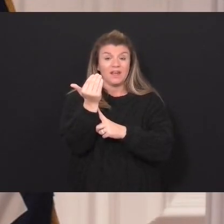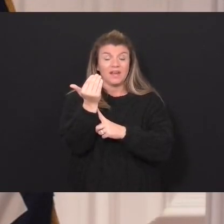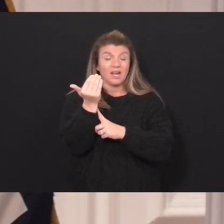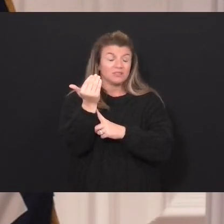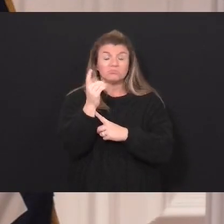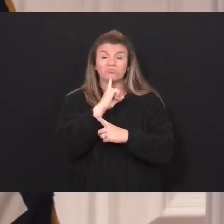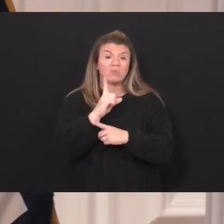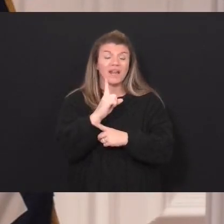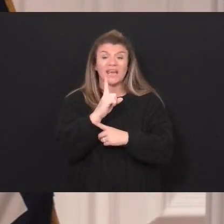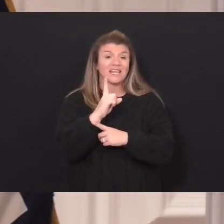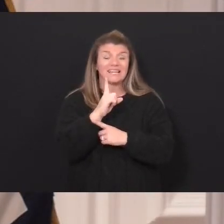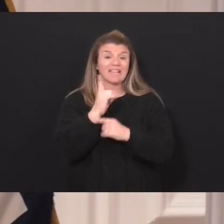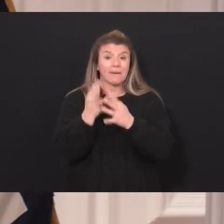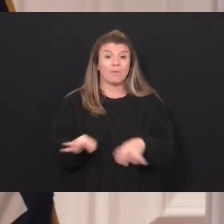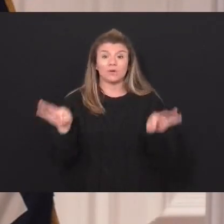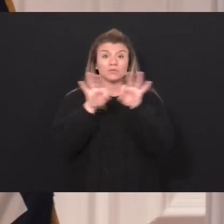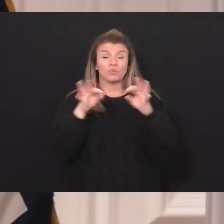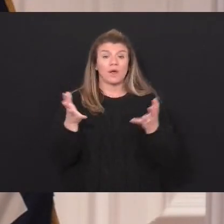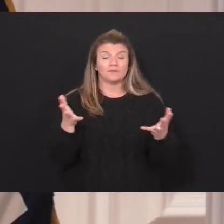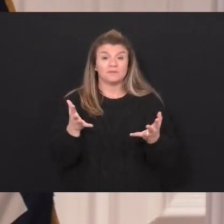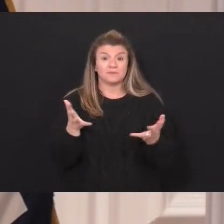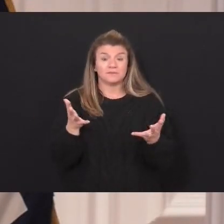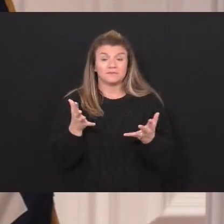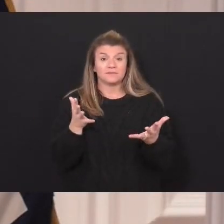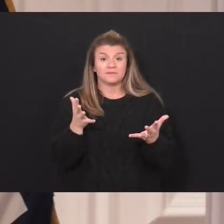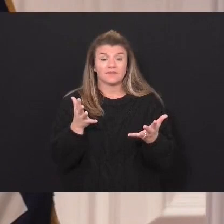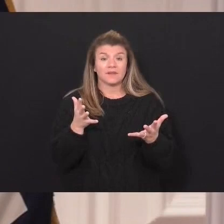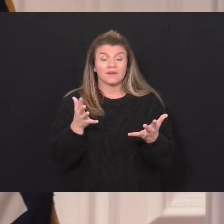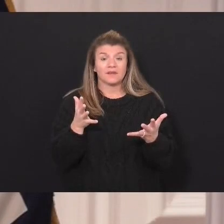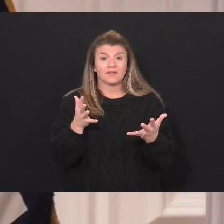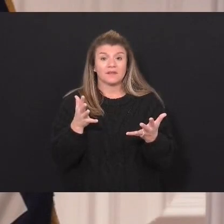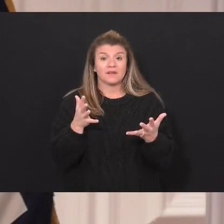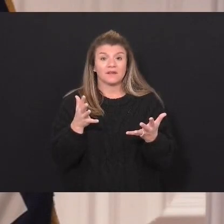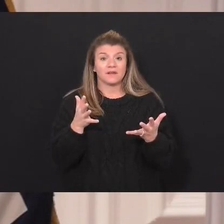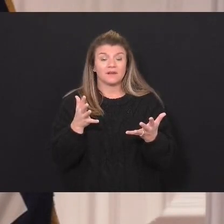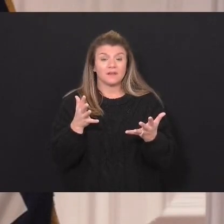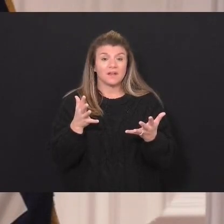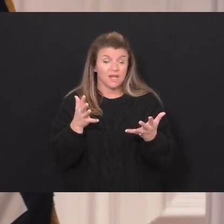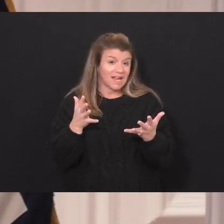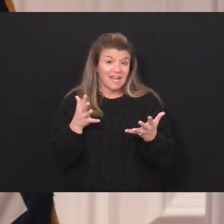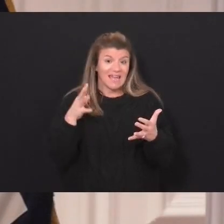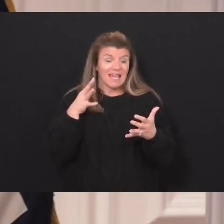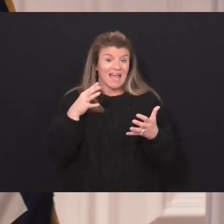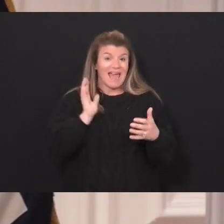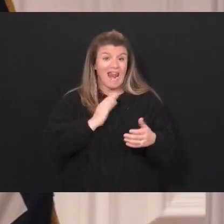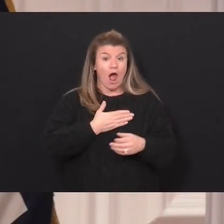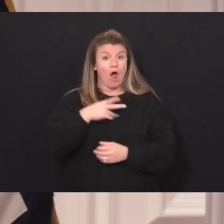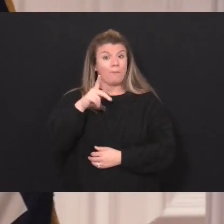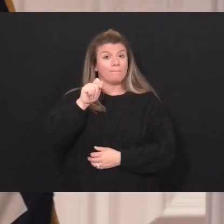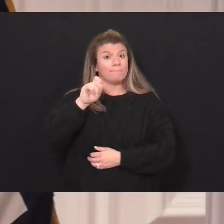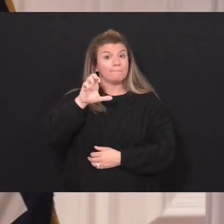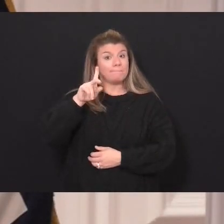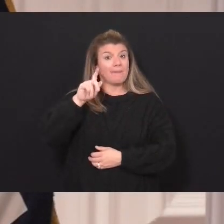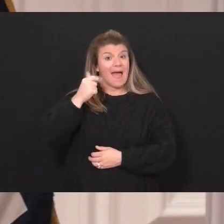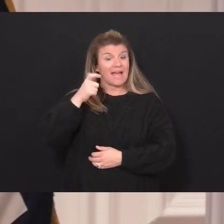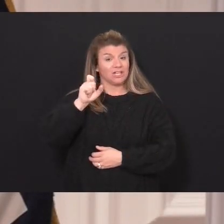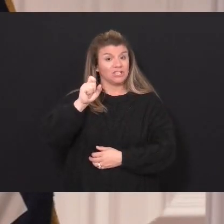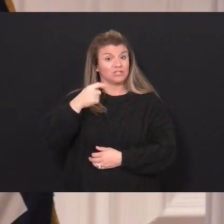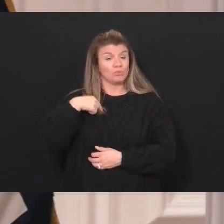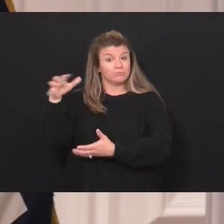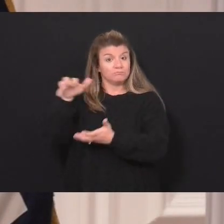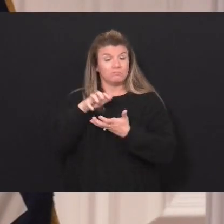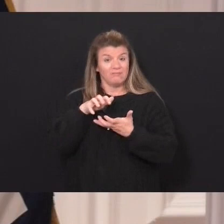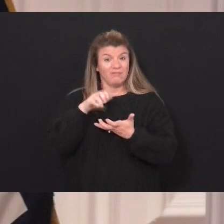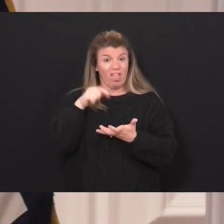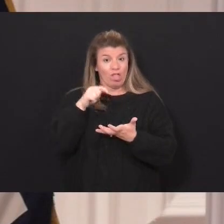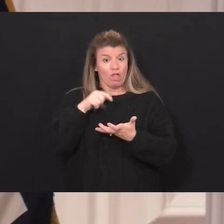bottom line of the whole thing is just this: is there within the stimulus packages, there are